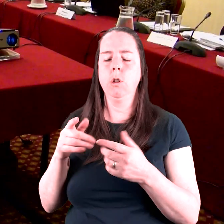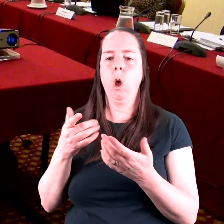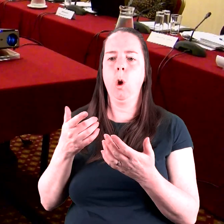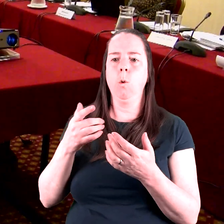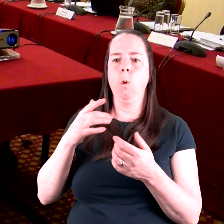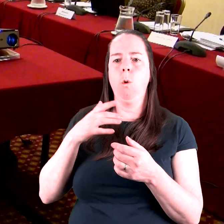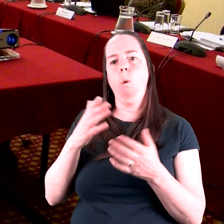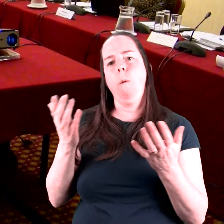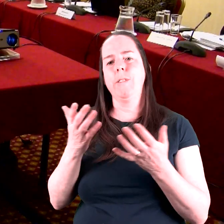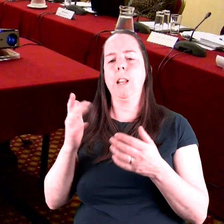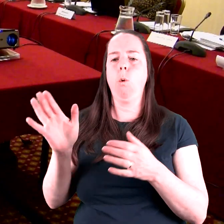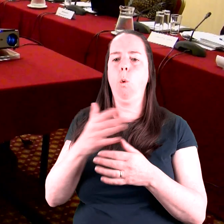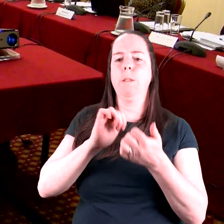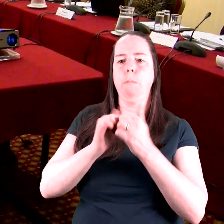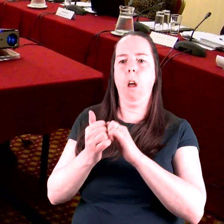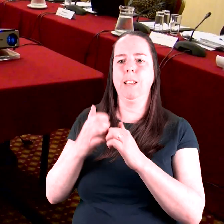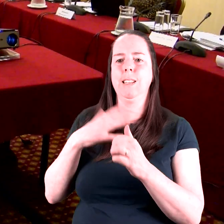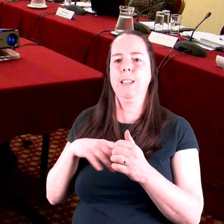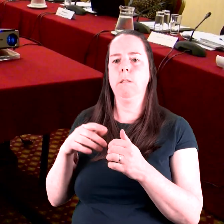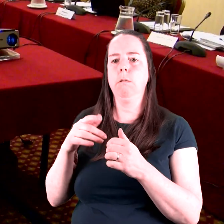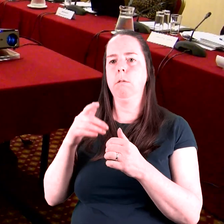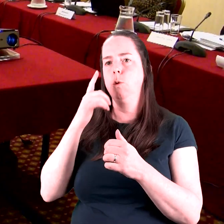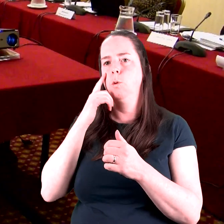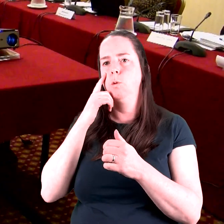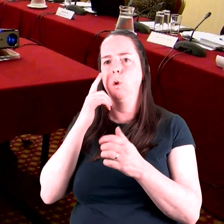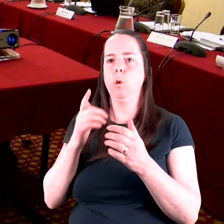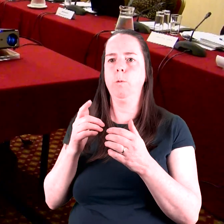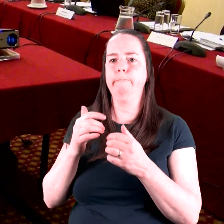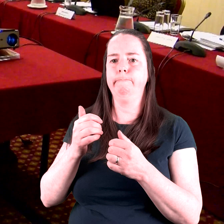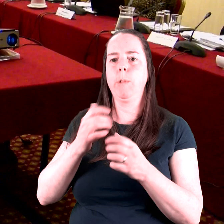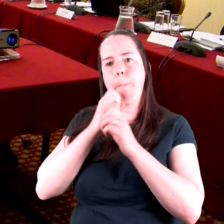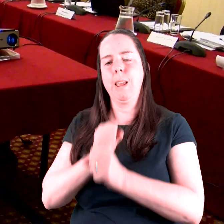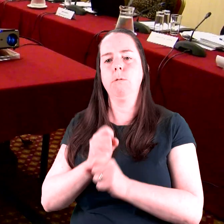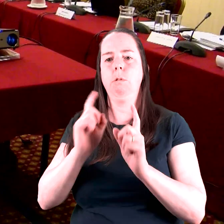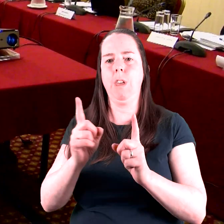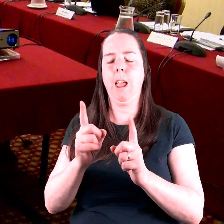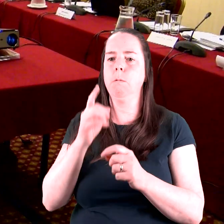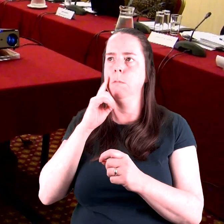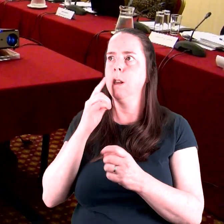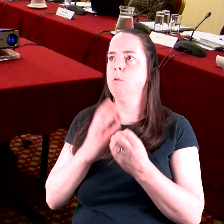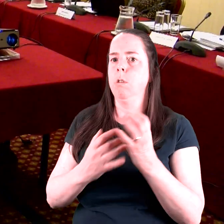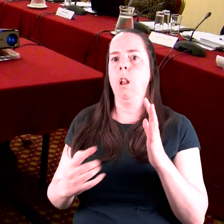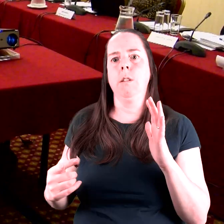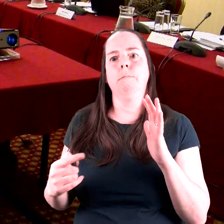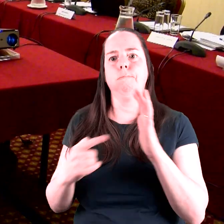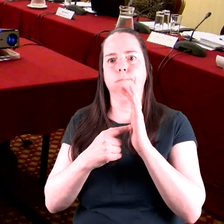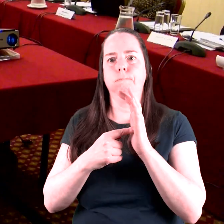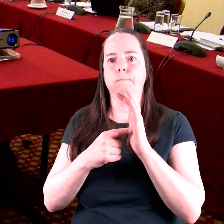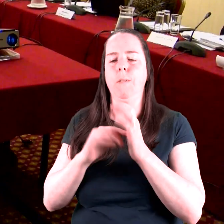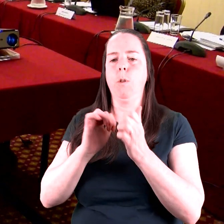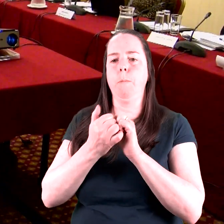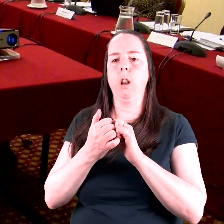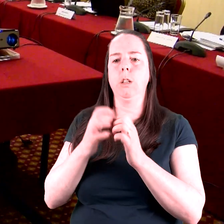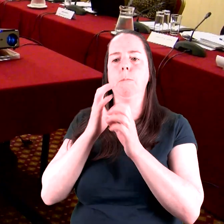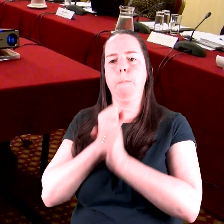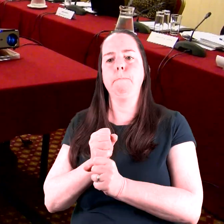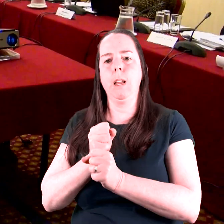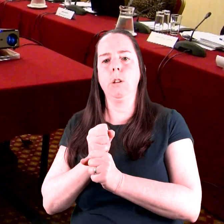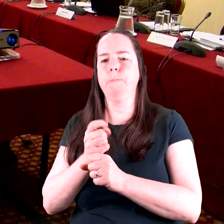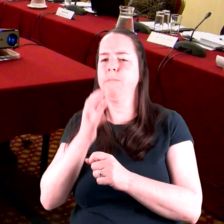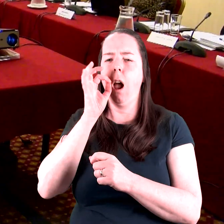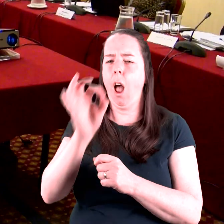up to that as a principle, obviously all the partners need to be able to sign up to that, but that would be something quite significant, I think, for the partnership to commit